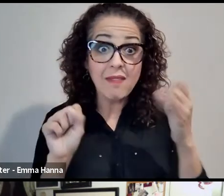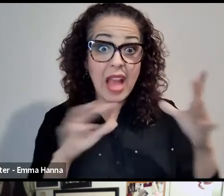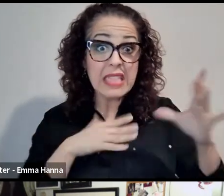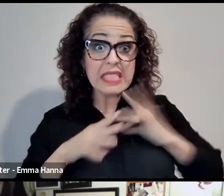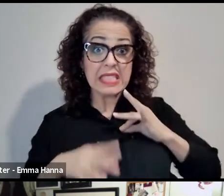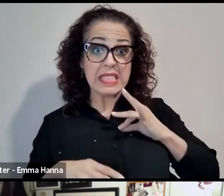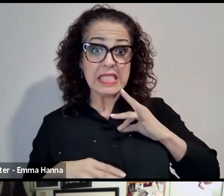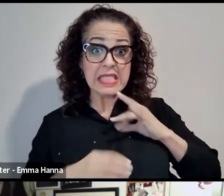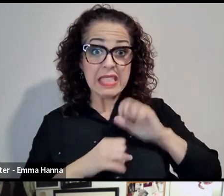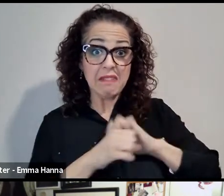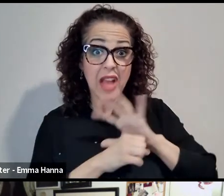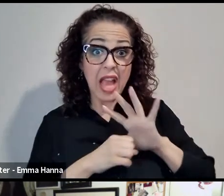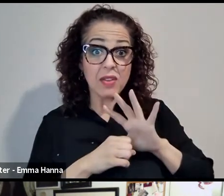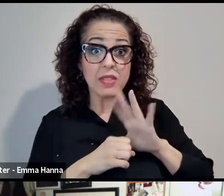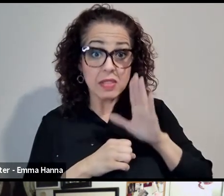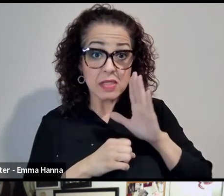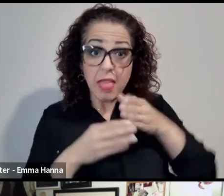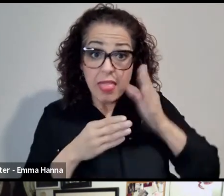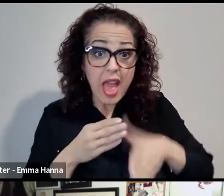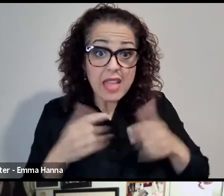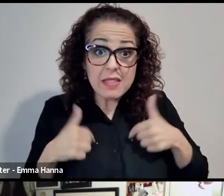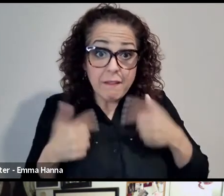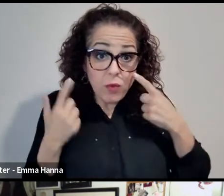the end of me. So,